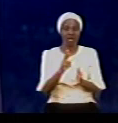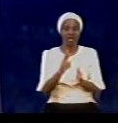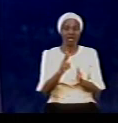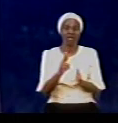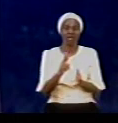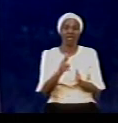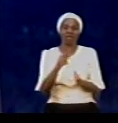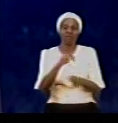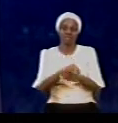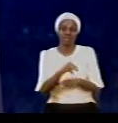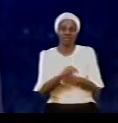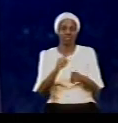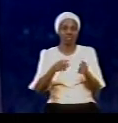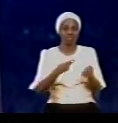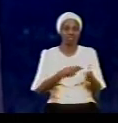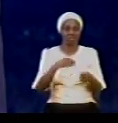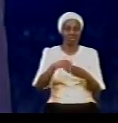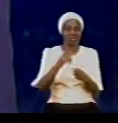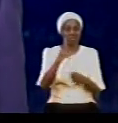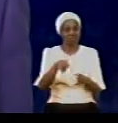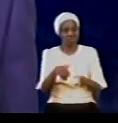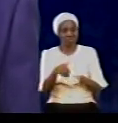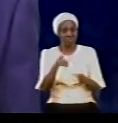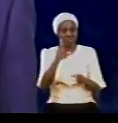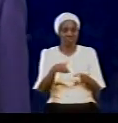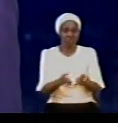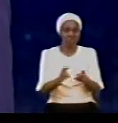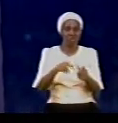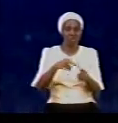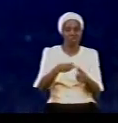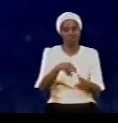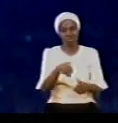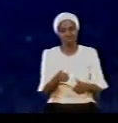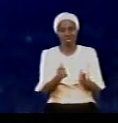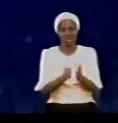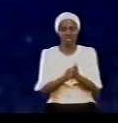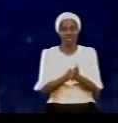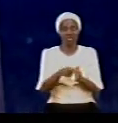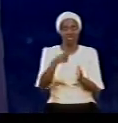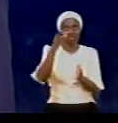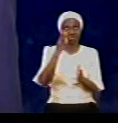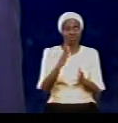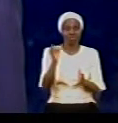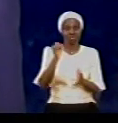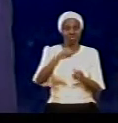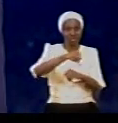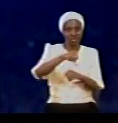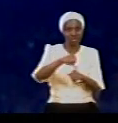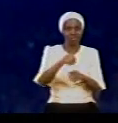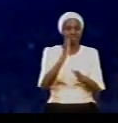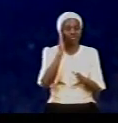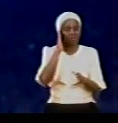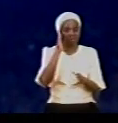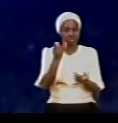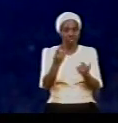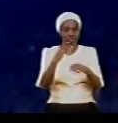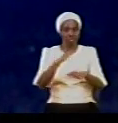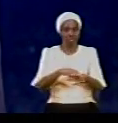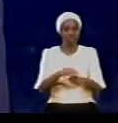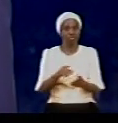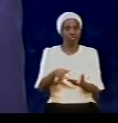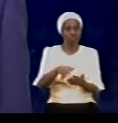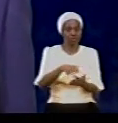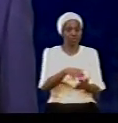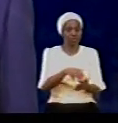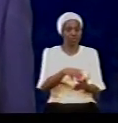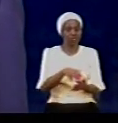God's anointing will be upon those ministers. The Lord will help them in their